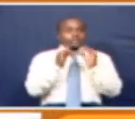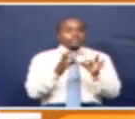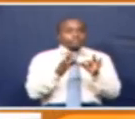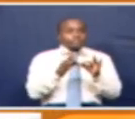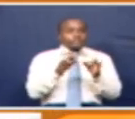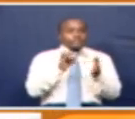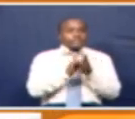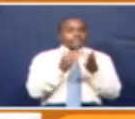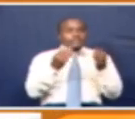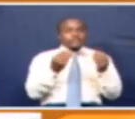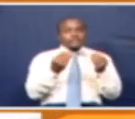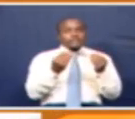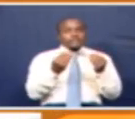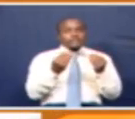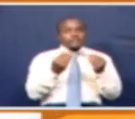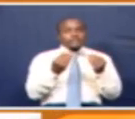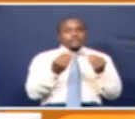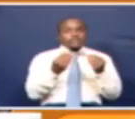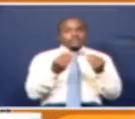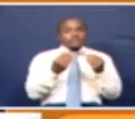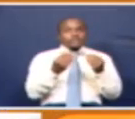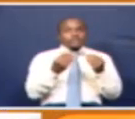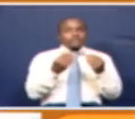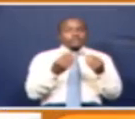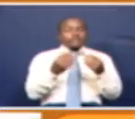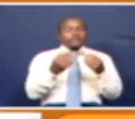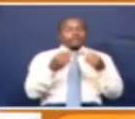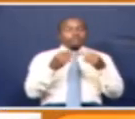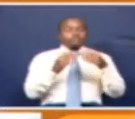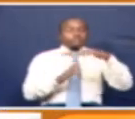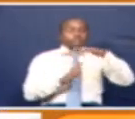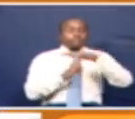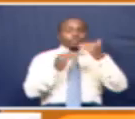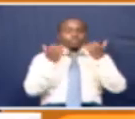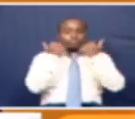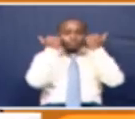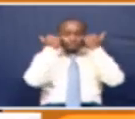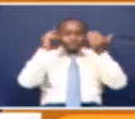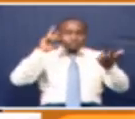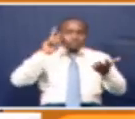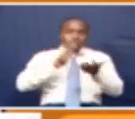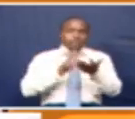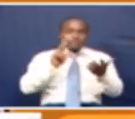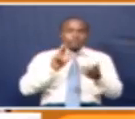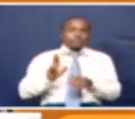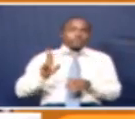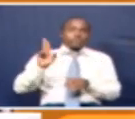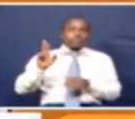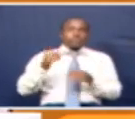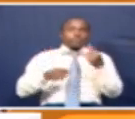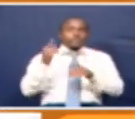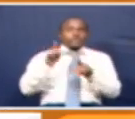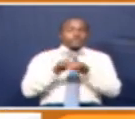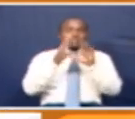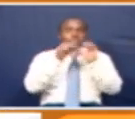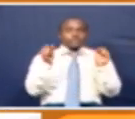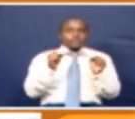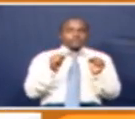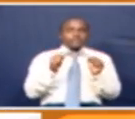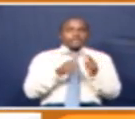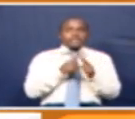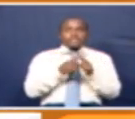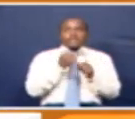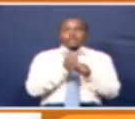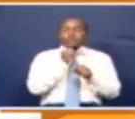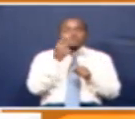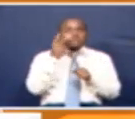that the pronouncement of the Supreme Court has validated President Uhuru Kenyatta's win as a president, then I don't see